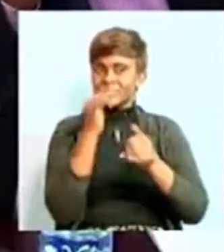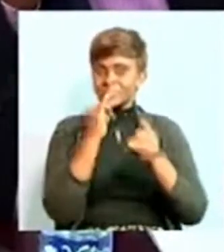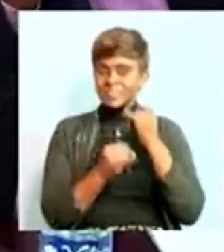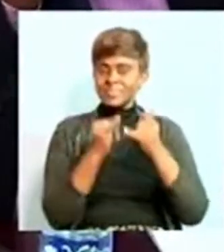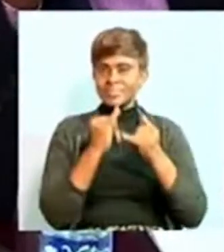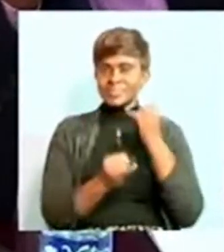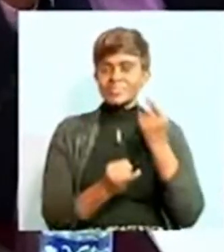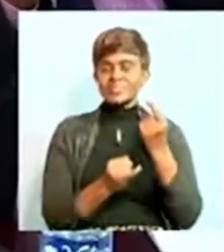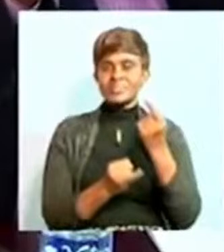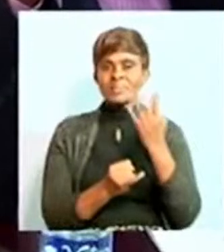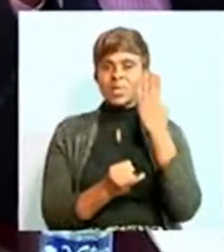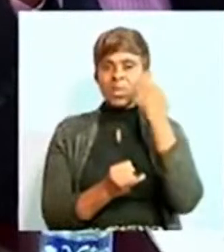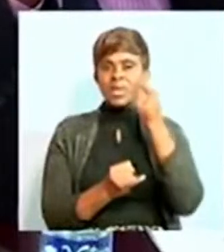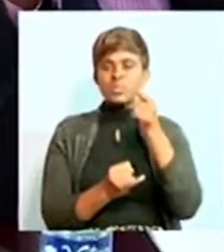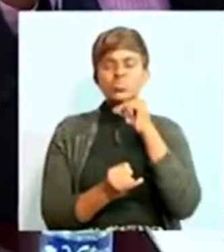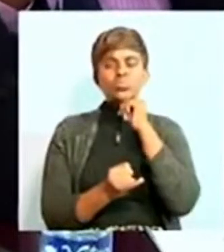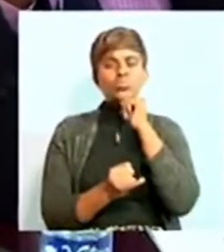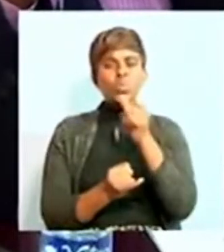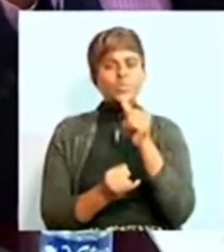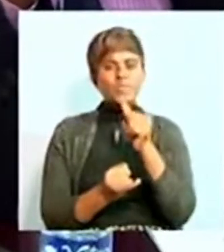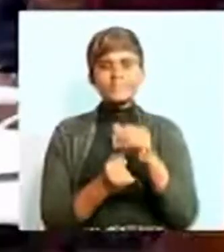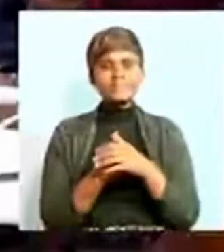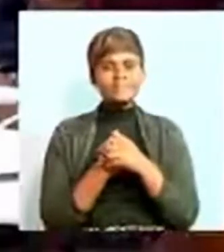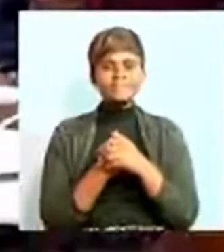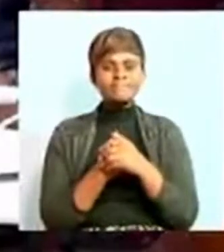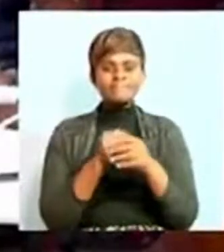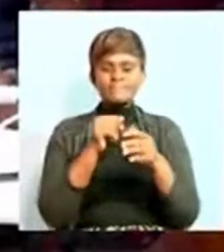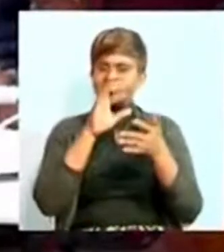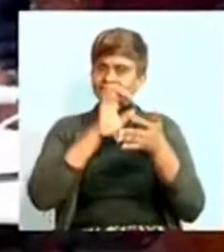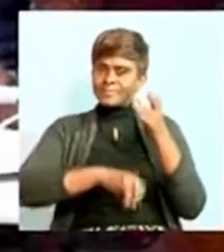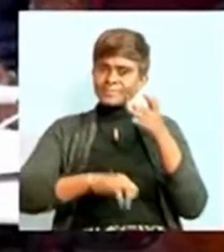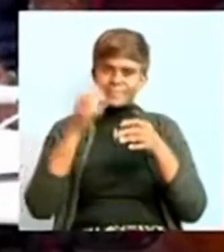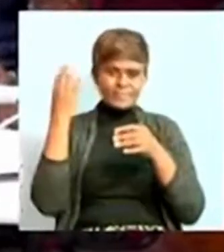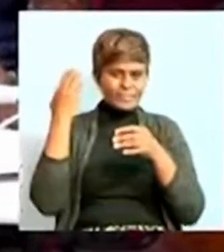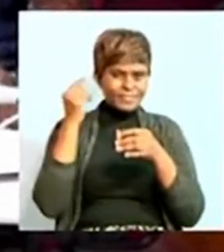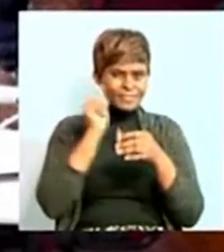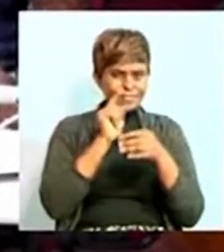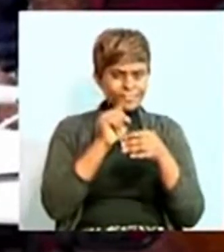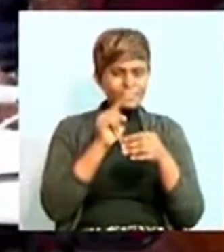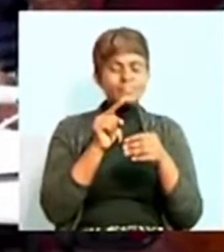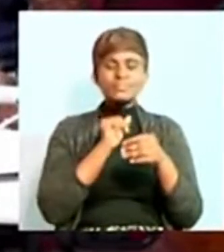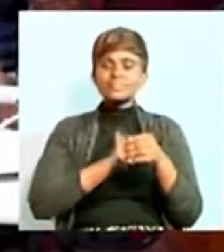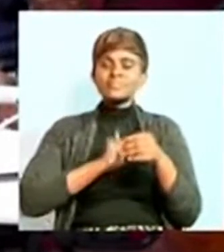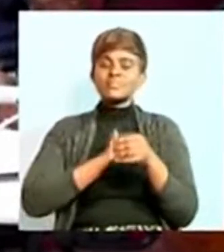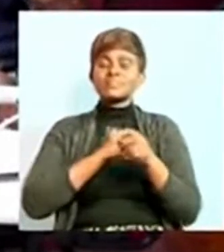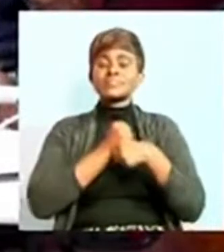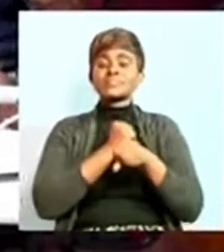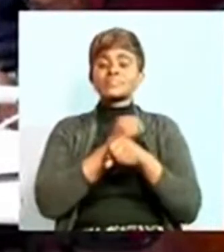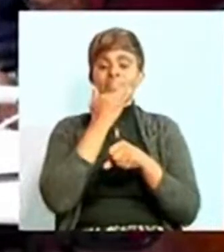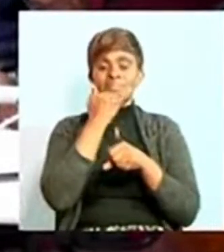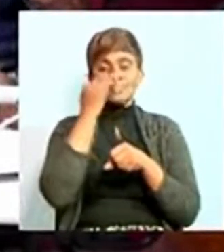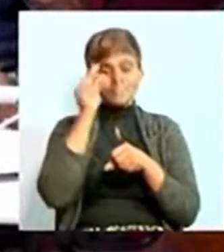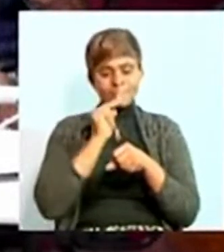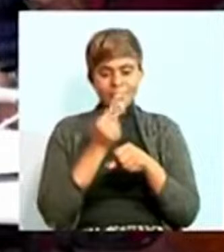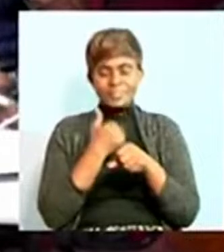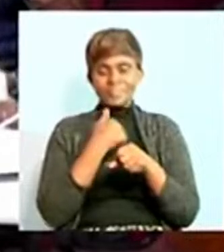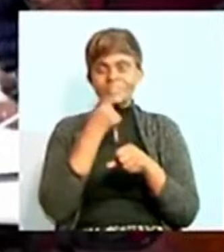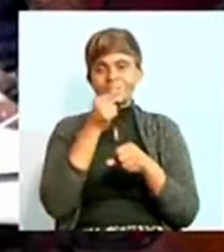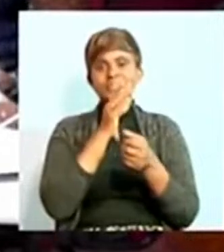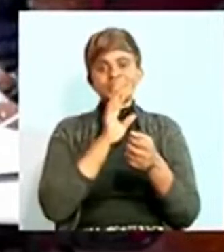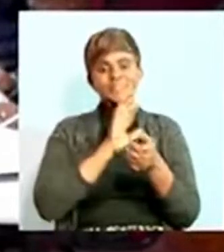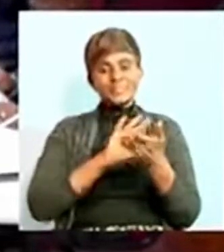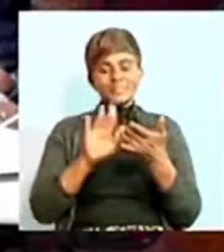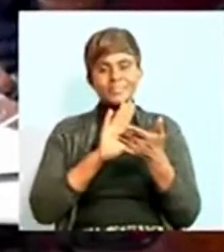one. So why didn't you withdraw it there? It was an omission. That's why we are apologizing for